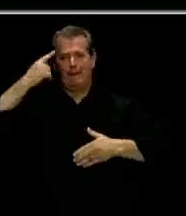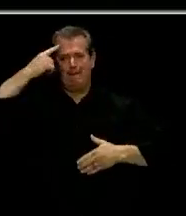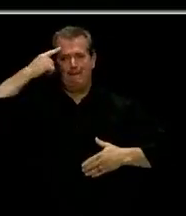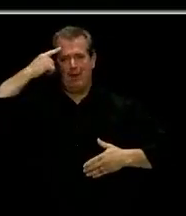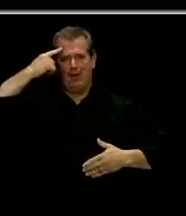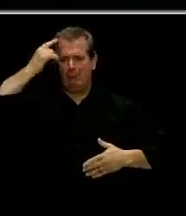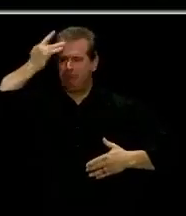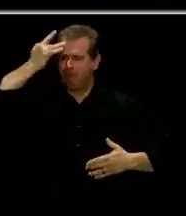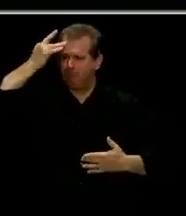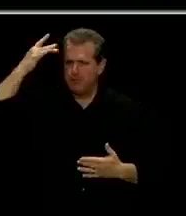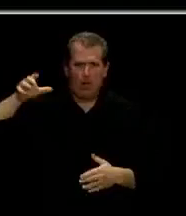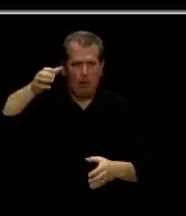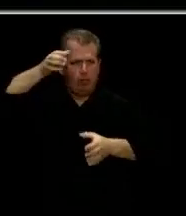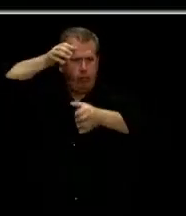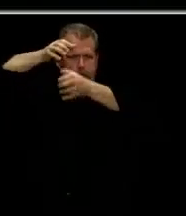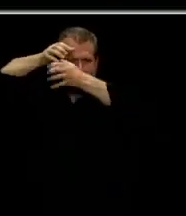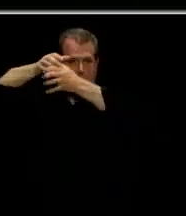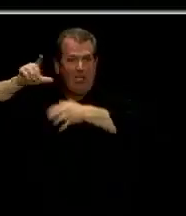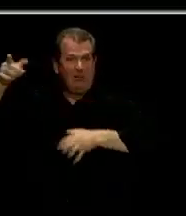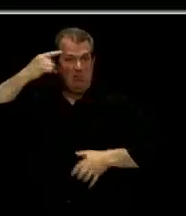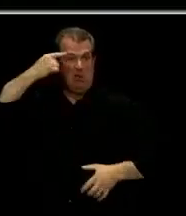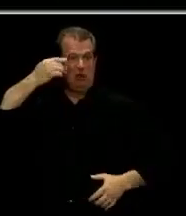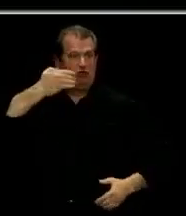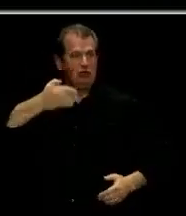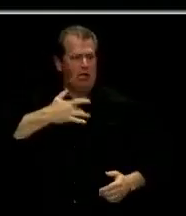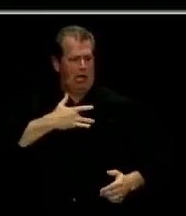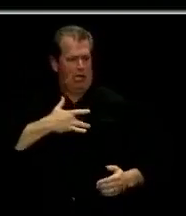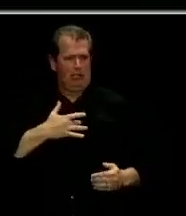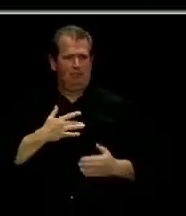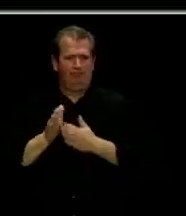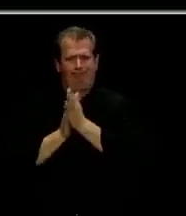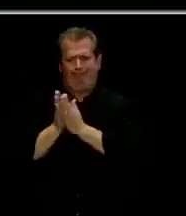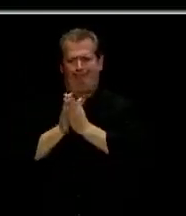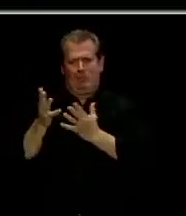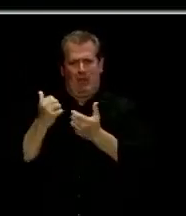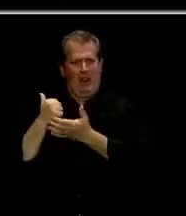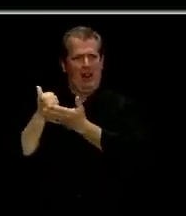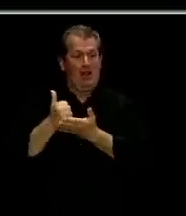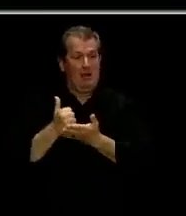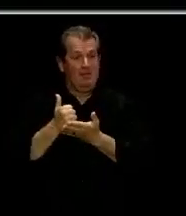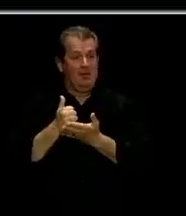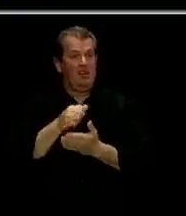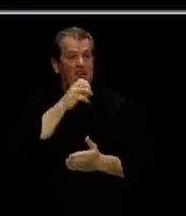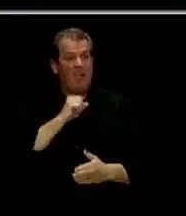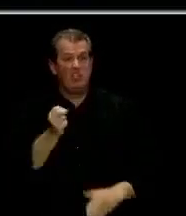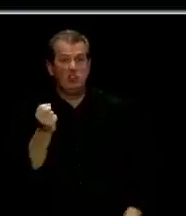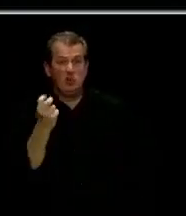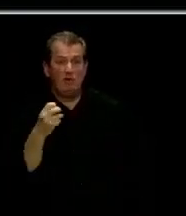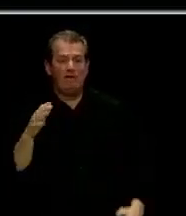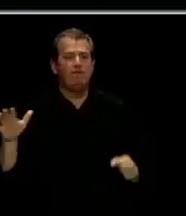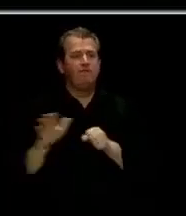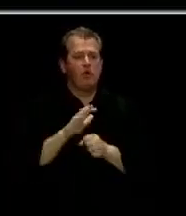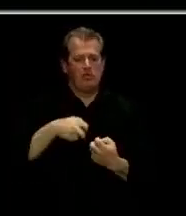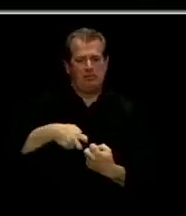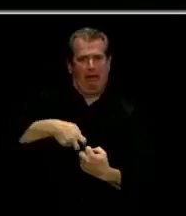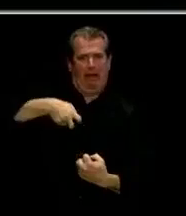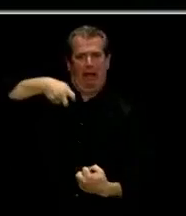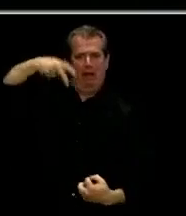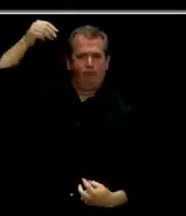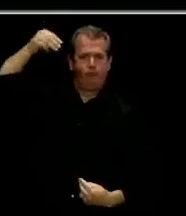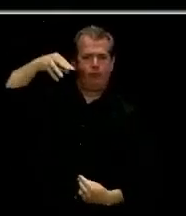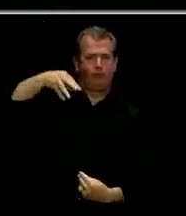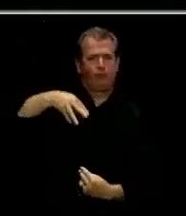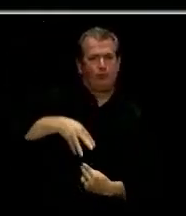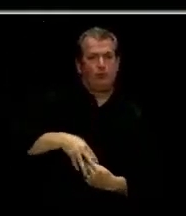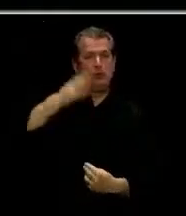mind was wonderful, had a great heart of passion. At about age 12, he had to get a full spinal fusion because of scoliosis from muscular dystrophy.